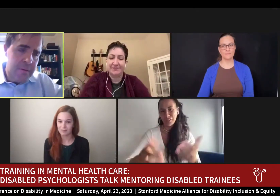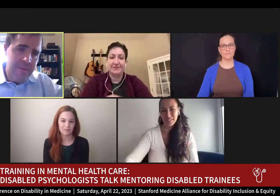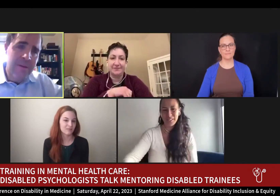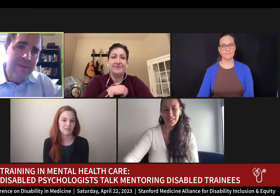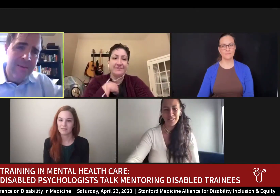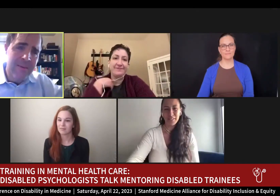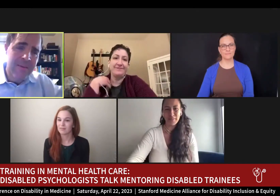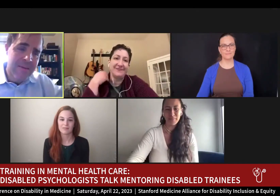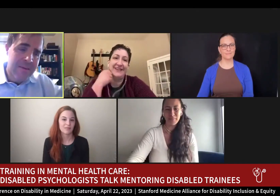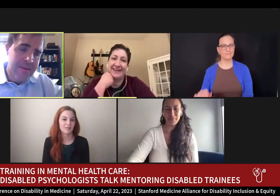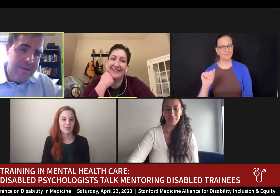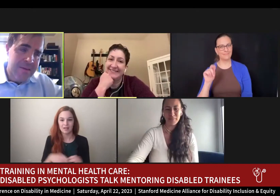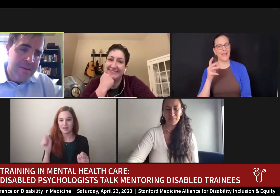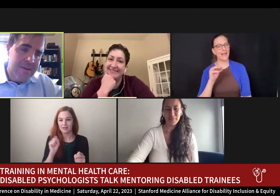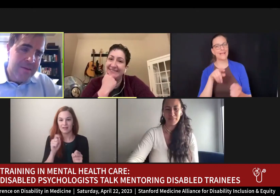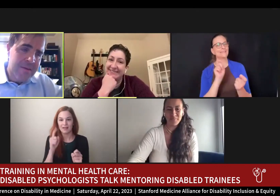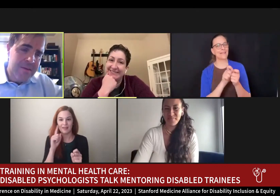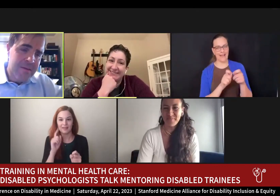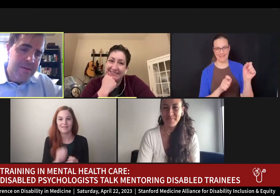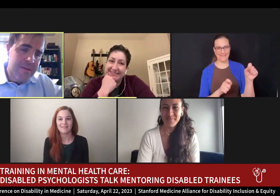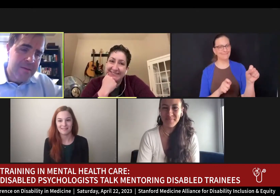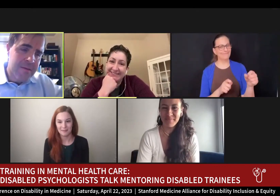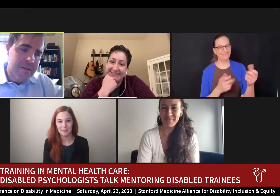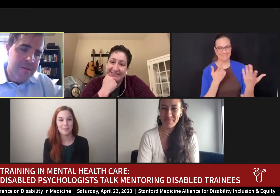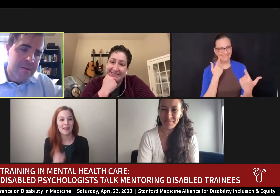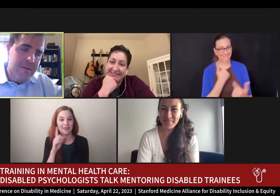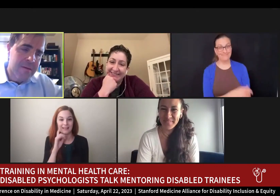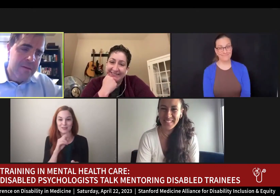Exactly. Yeah.